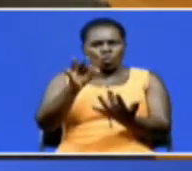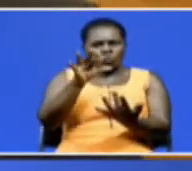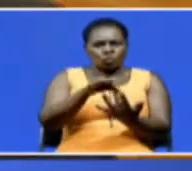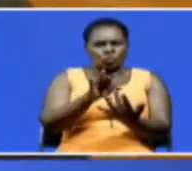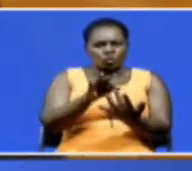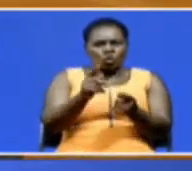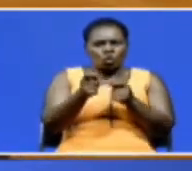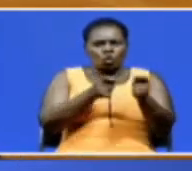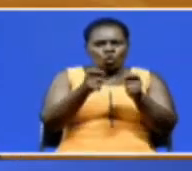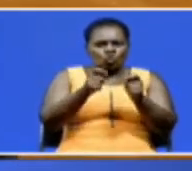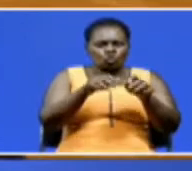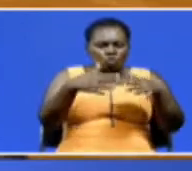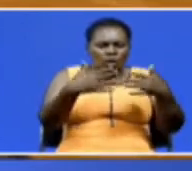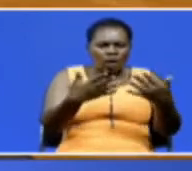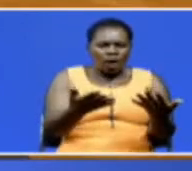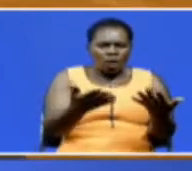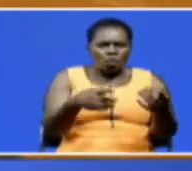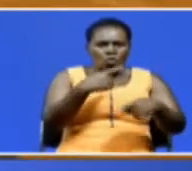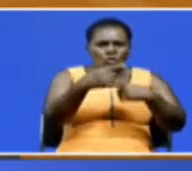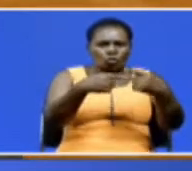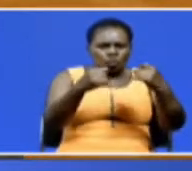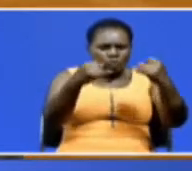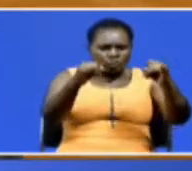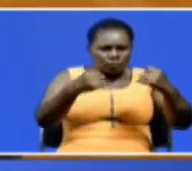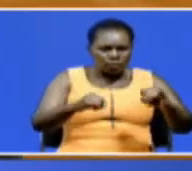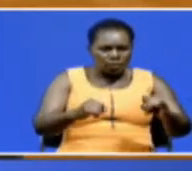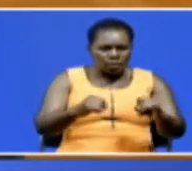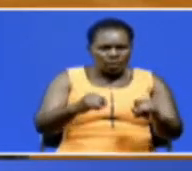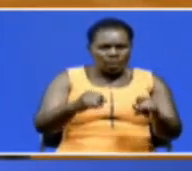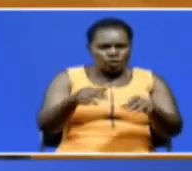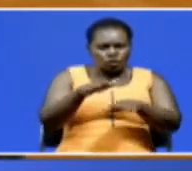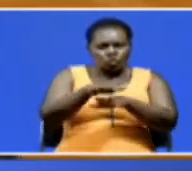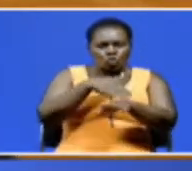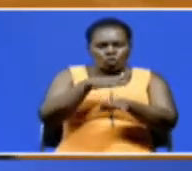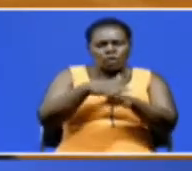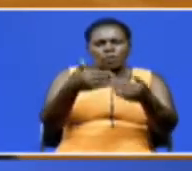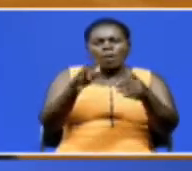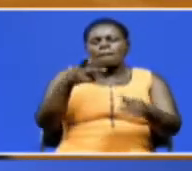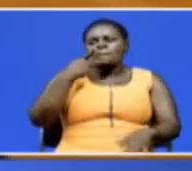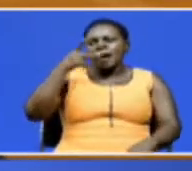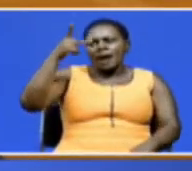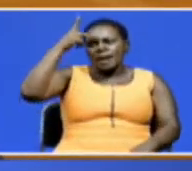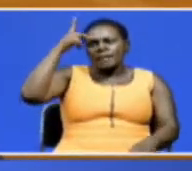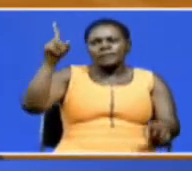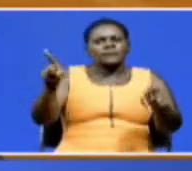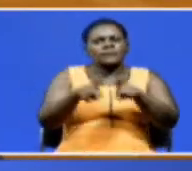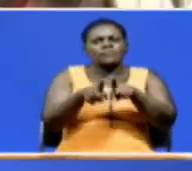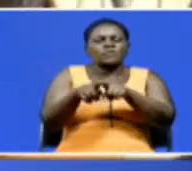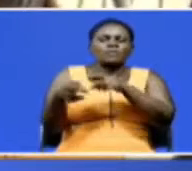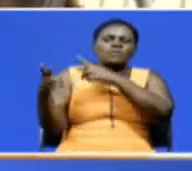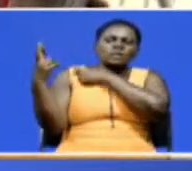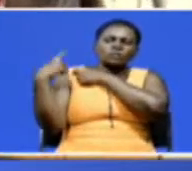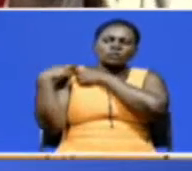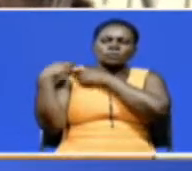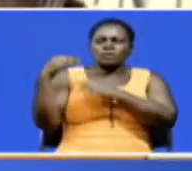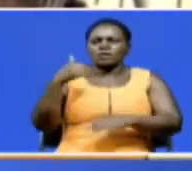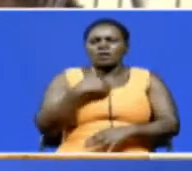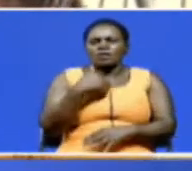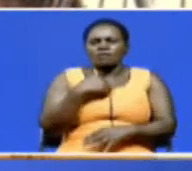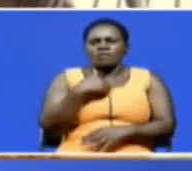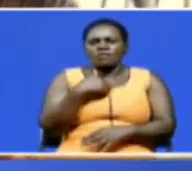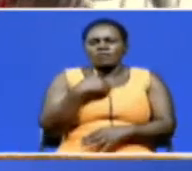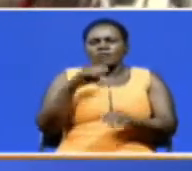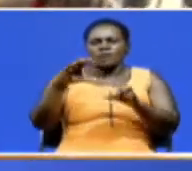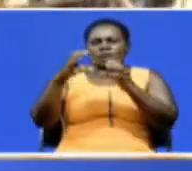do we continue to improve the measures and continue to implement our phased reopening. But parents must also take responsibility. Grade